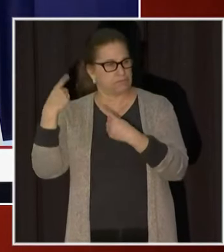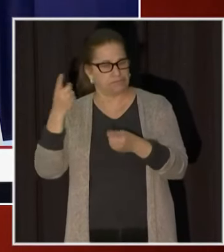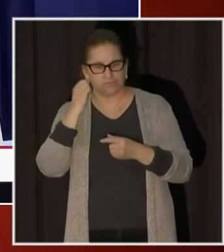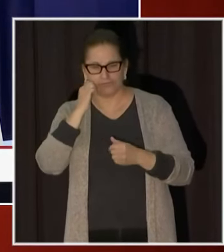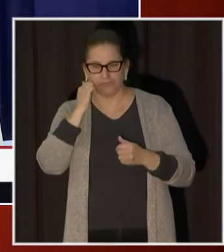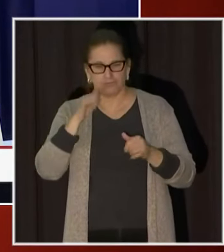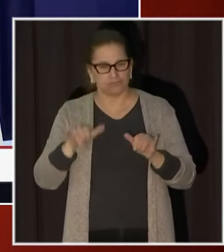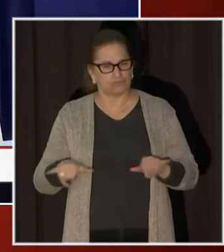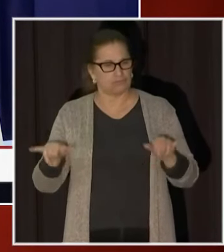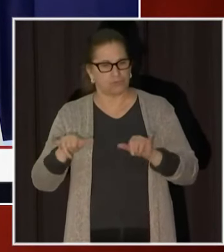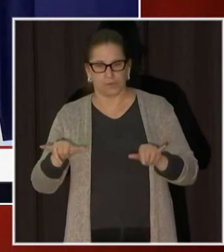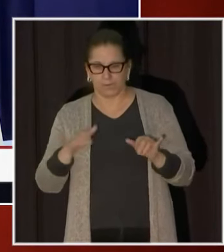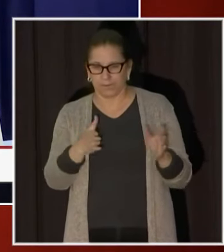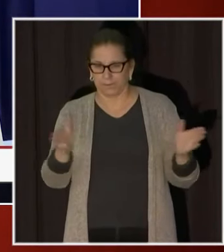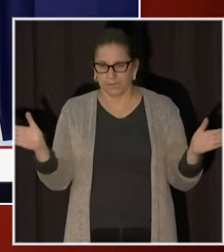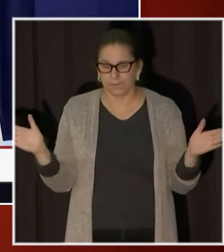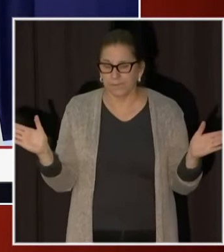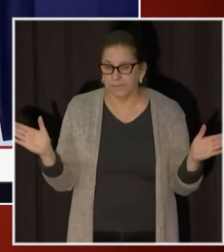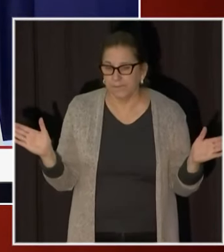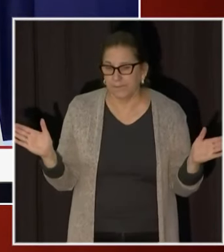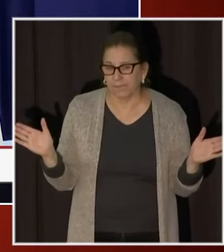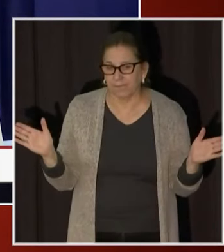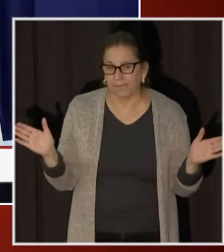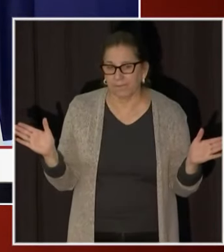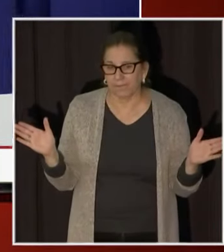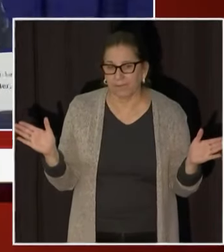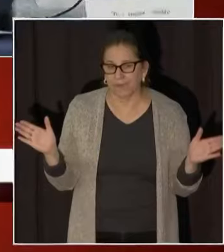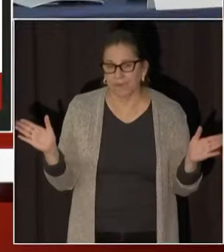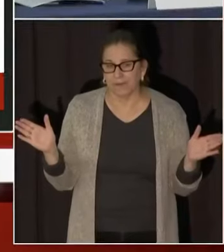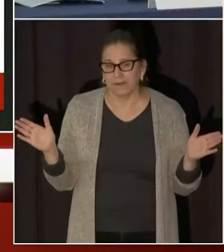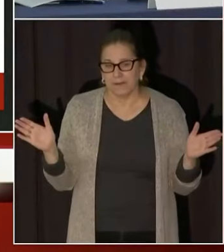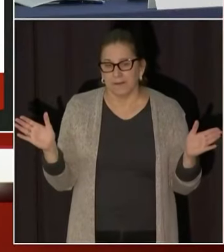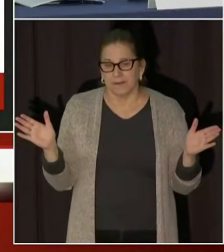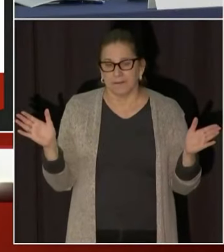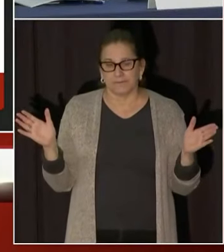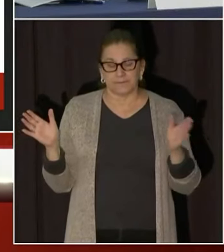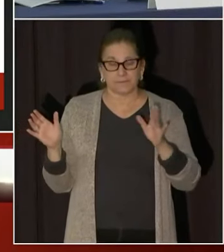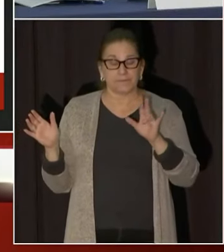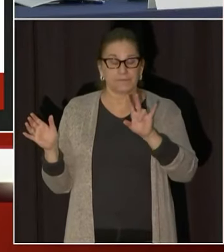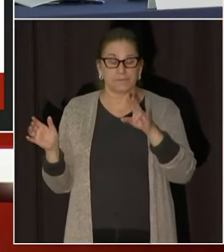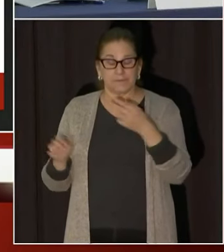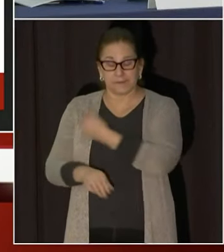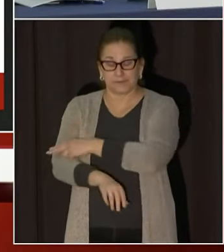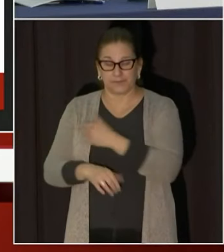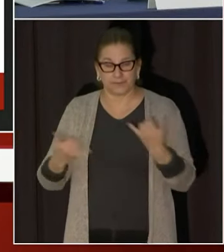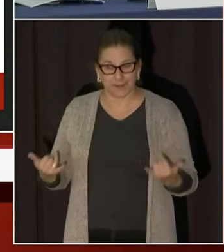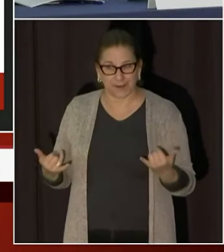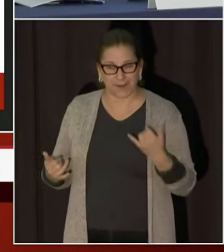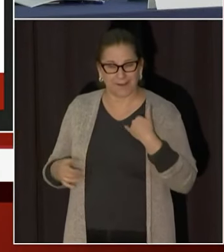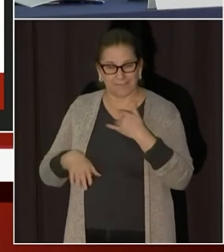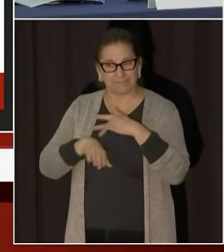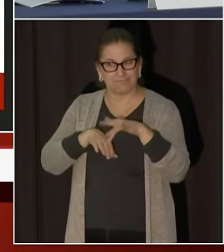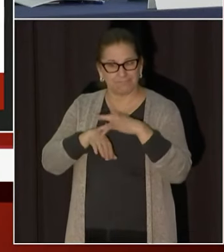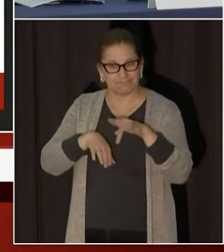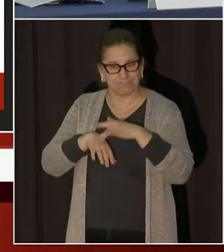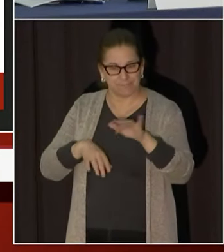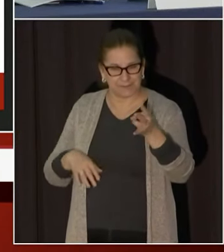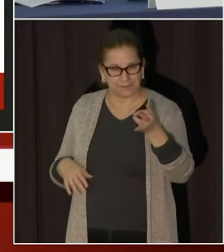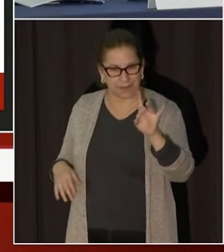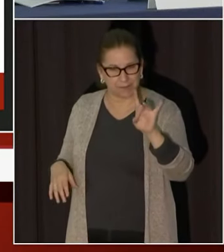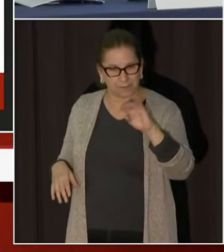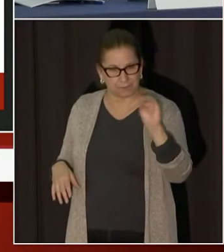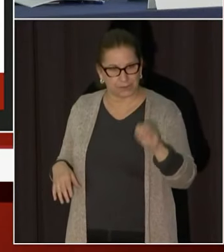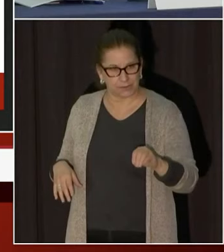our hospitals are at about 78% capacity. We have the ability to provide emergency